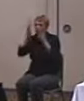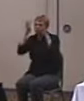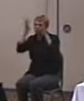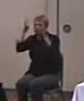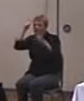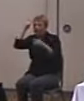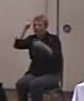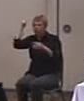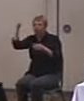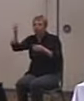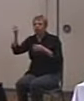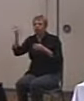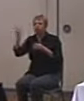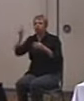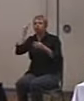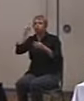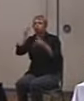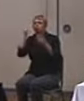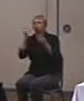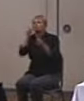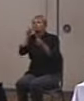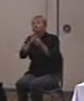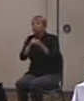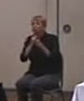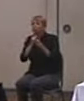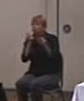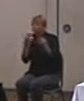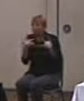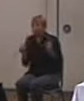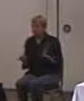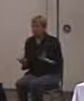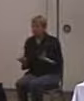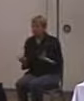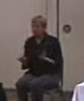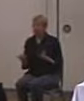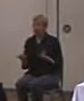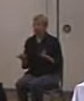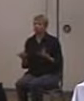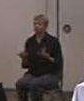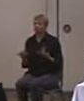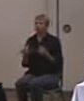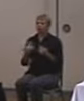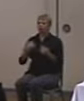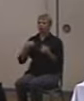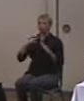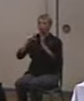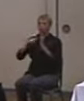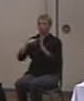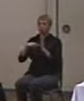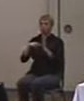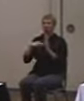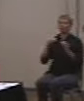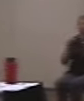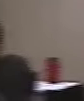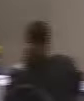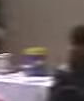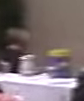know exactly what was going on? So take 5 minutes and discuss, and then I'll play the role of the teacher and let you question me.